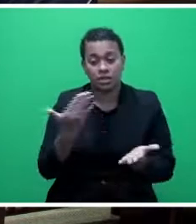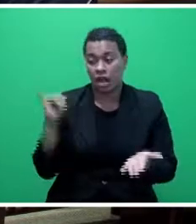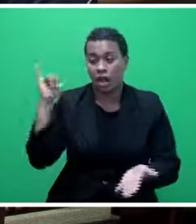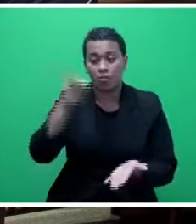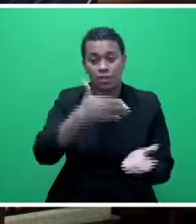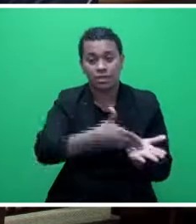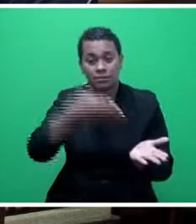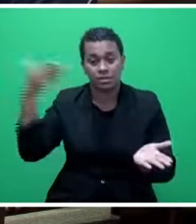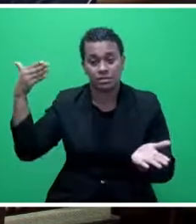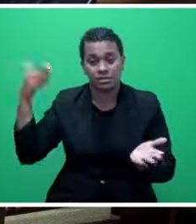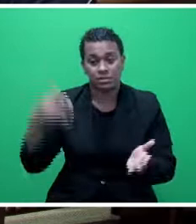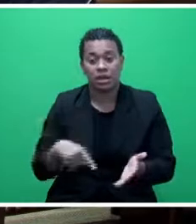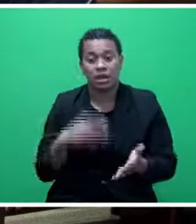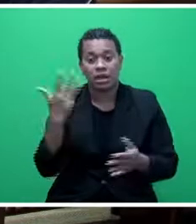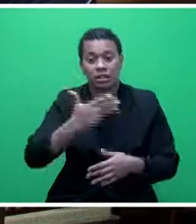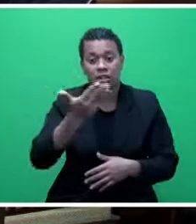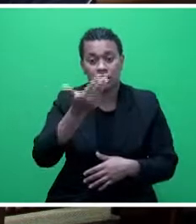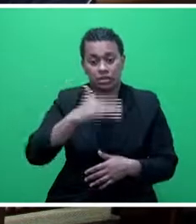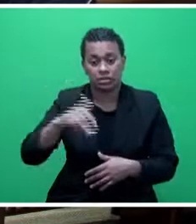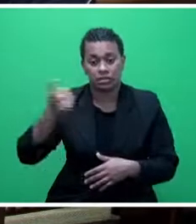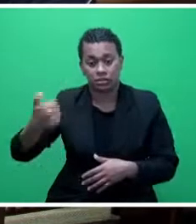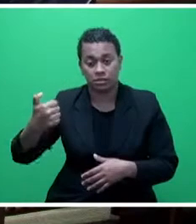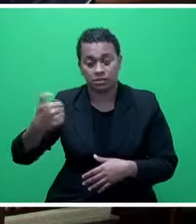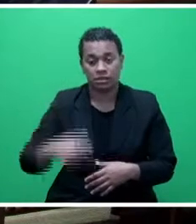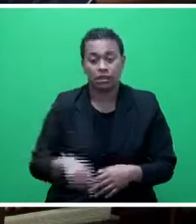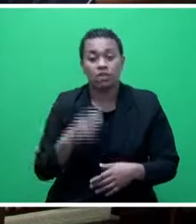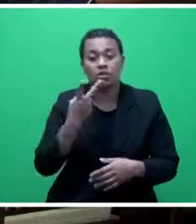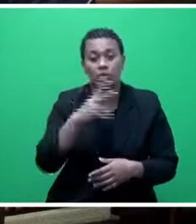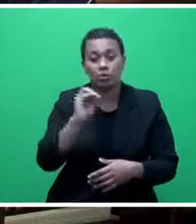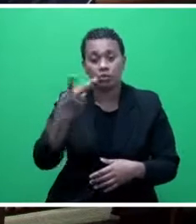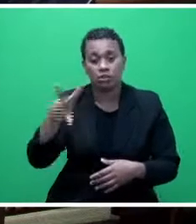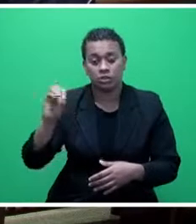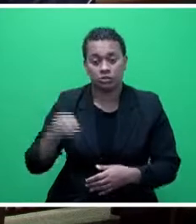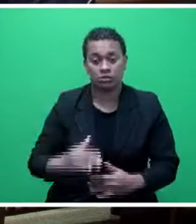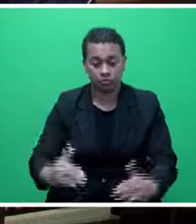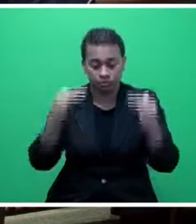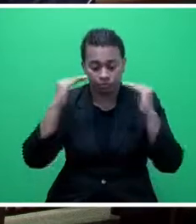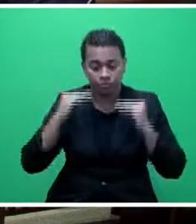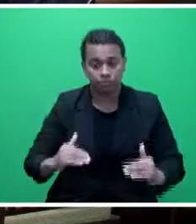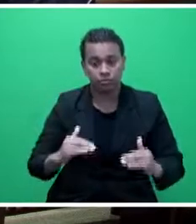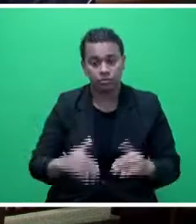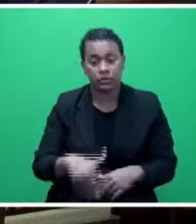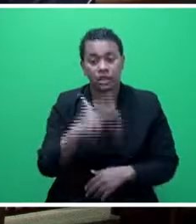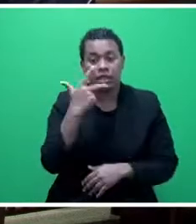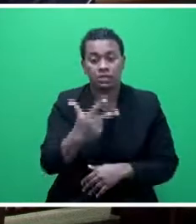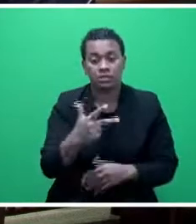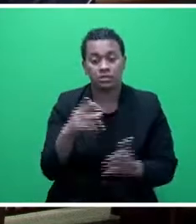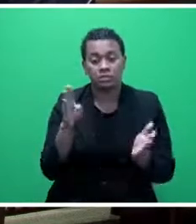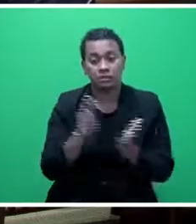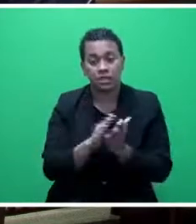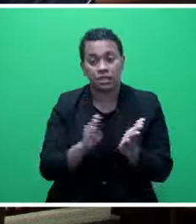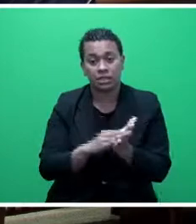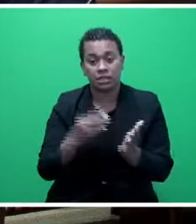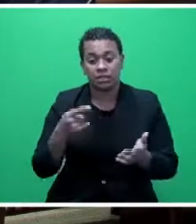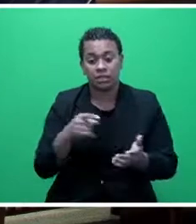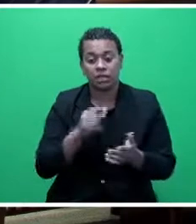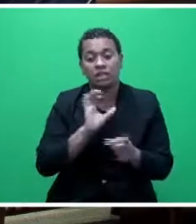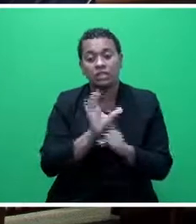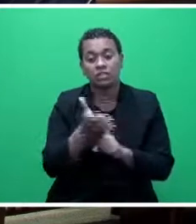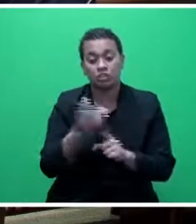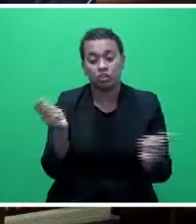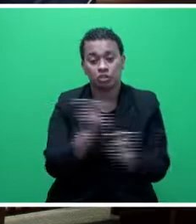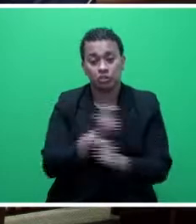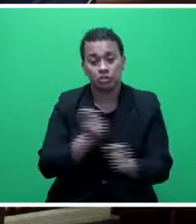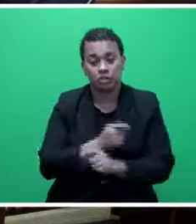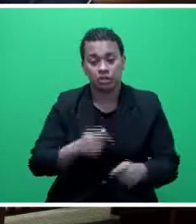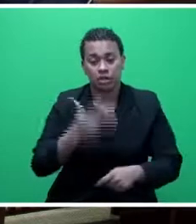Act 1986, Bill number 20 of 2020. 8. A bill for an act to amend the Customs Act 1986,